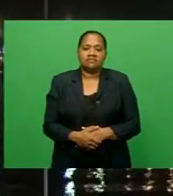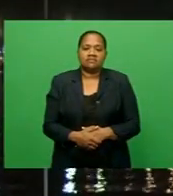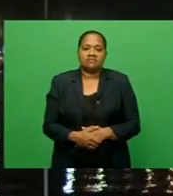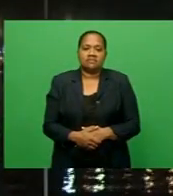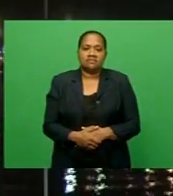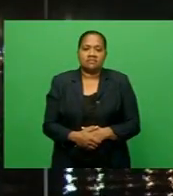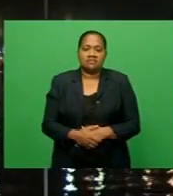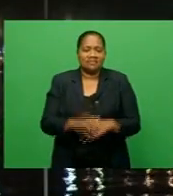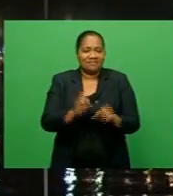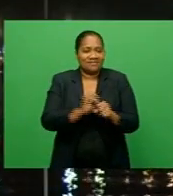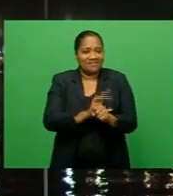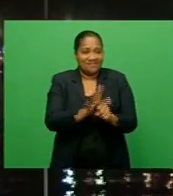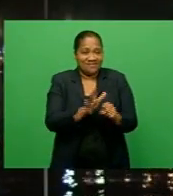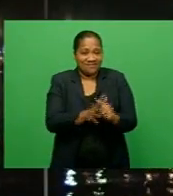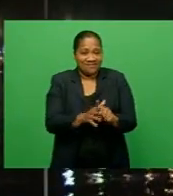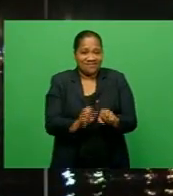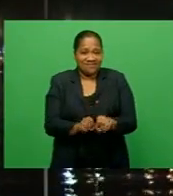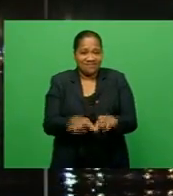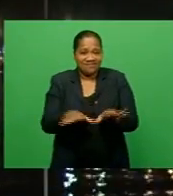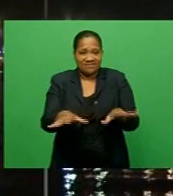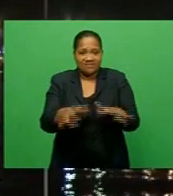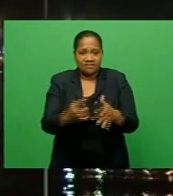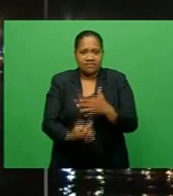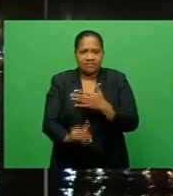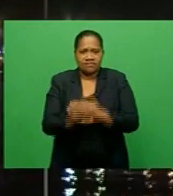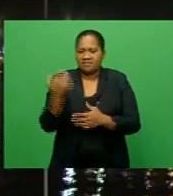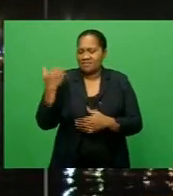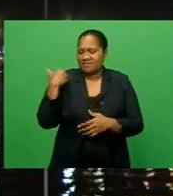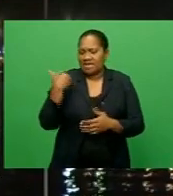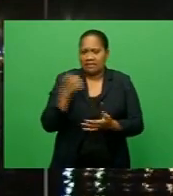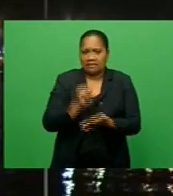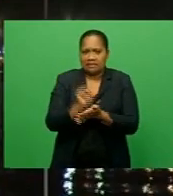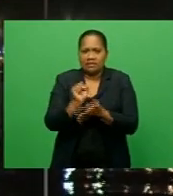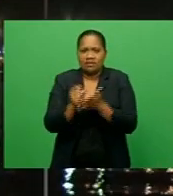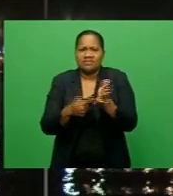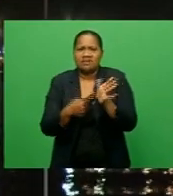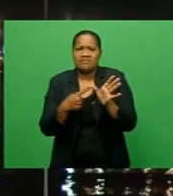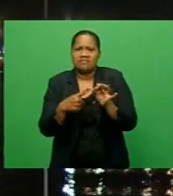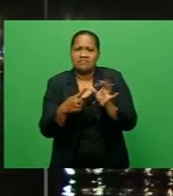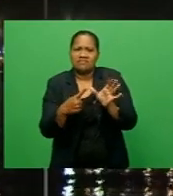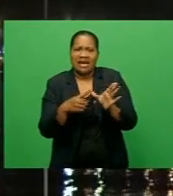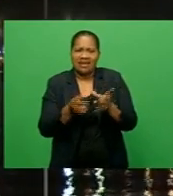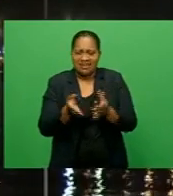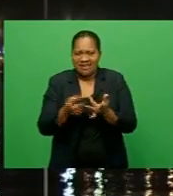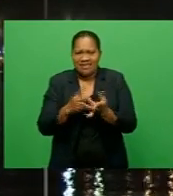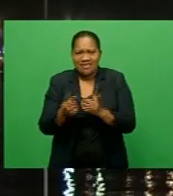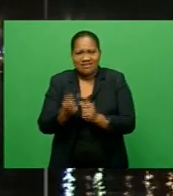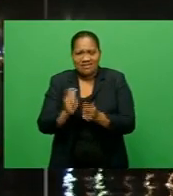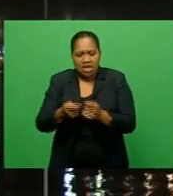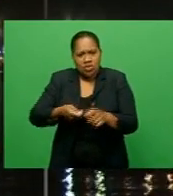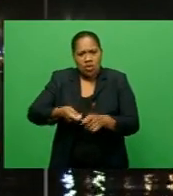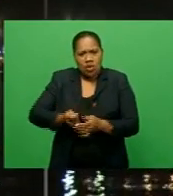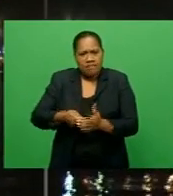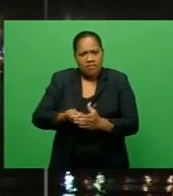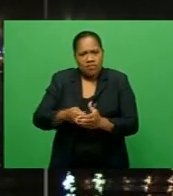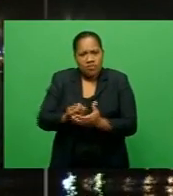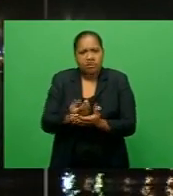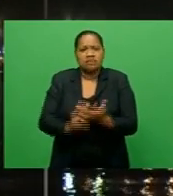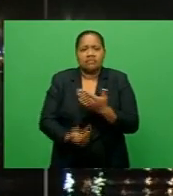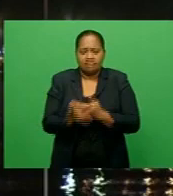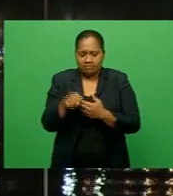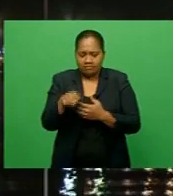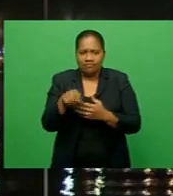The COVID-19 pandemic has affected the sale of tapa, handicrafts and copra for various women groups and entrepreneurs in Lao